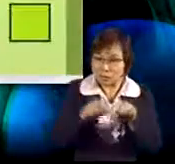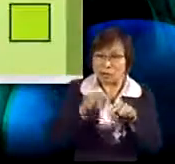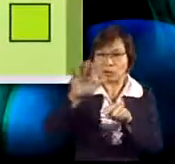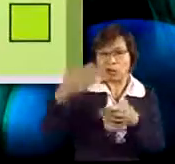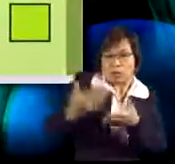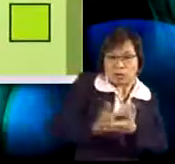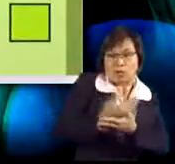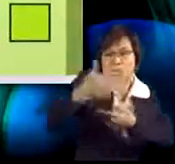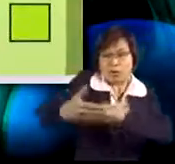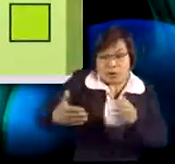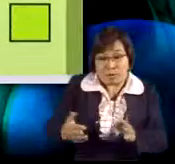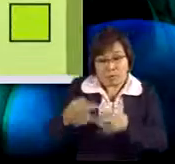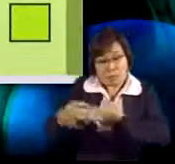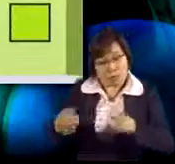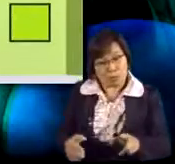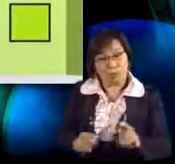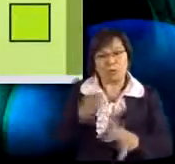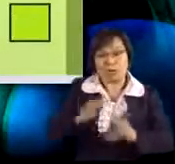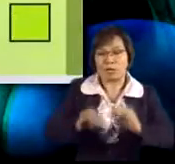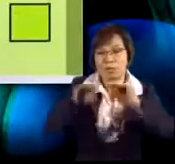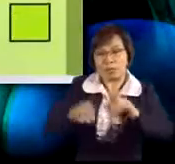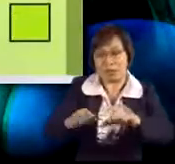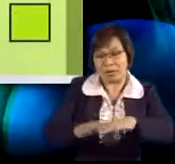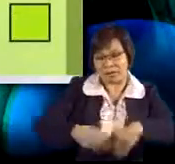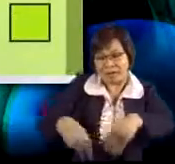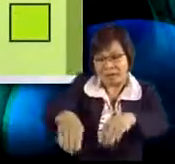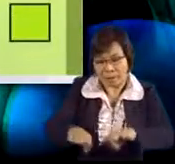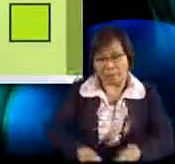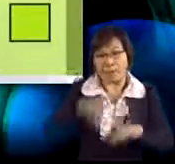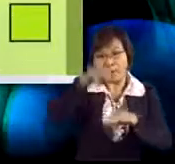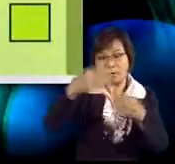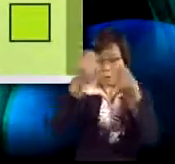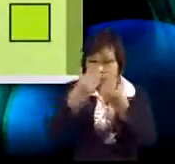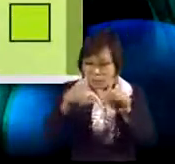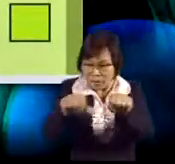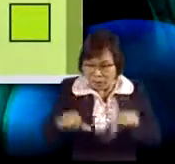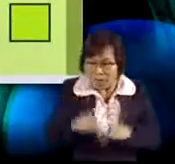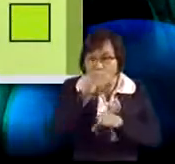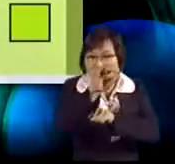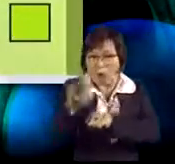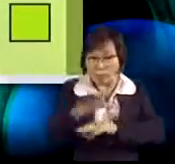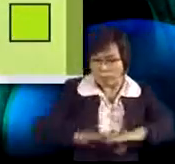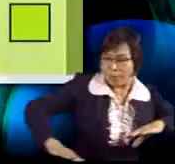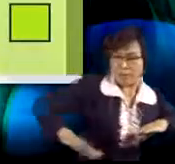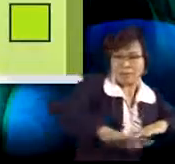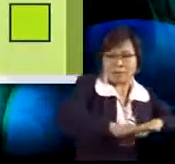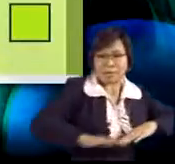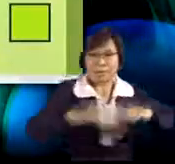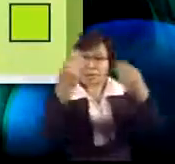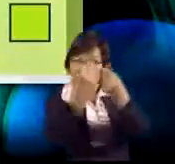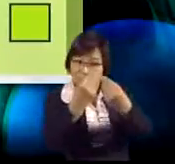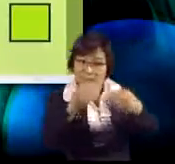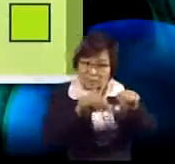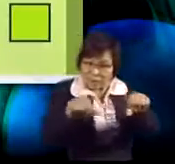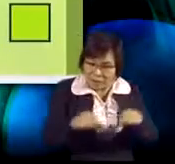new bedroom. If you want to put a carpet in the room, you have to calculate the area of its flat surface. To calculate